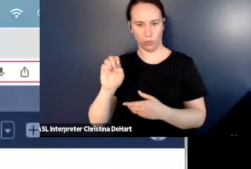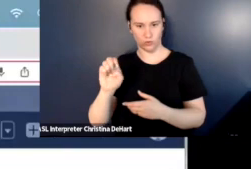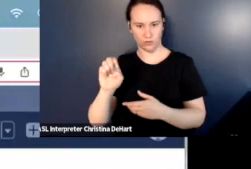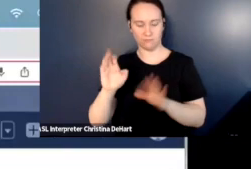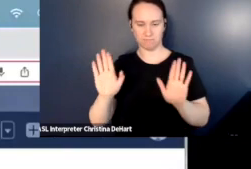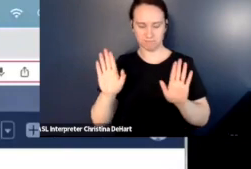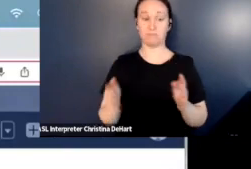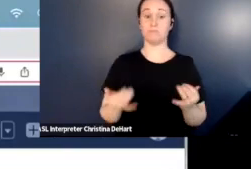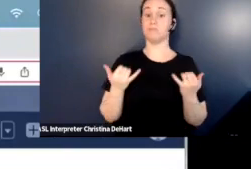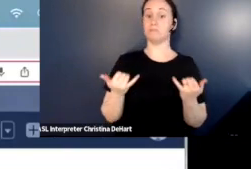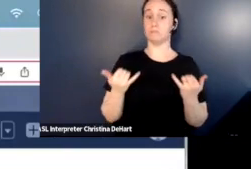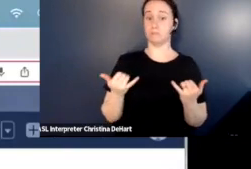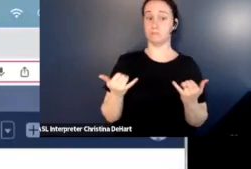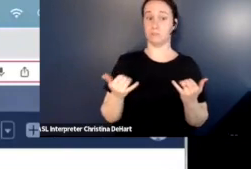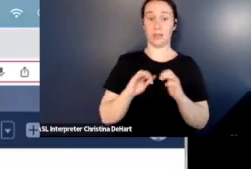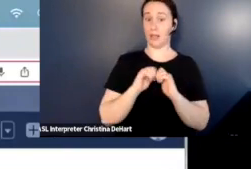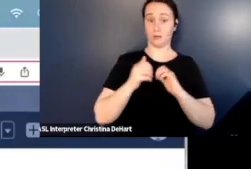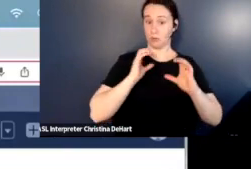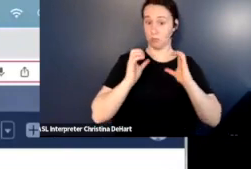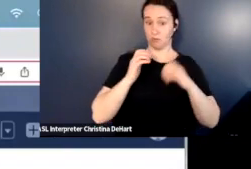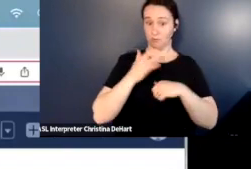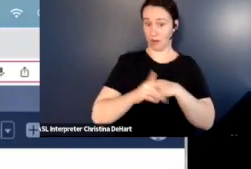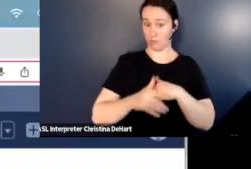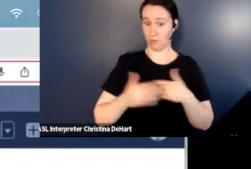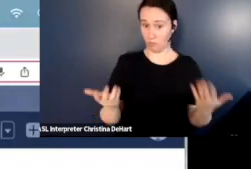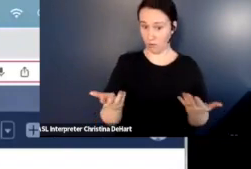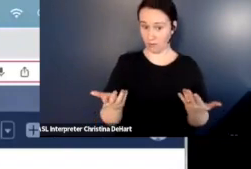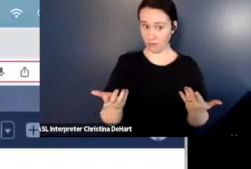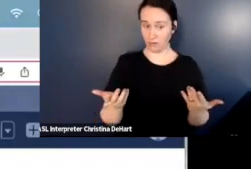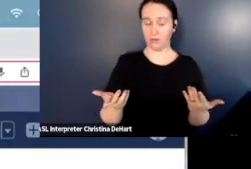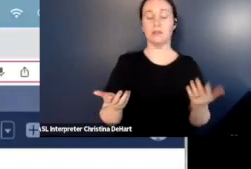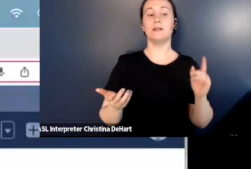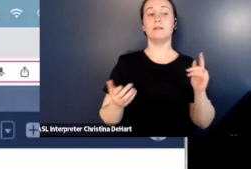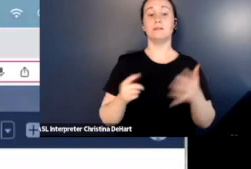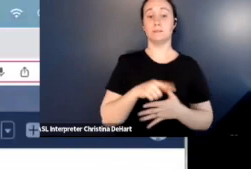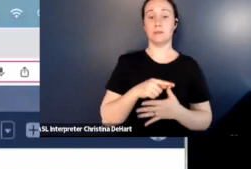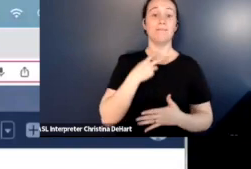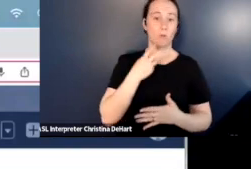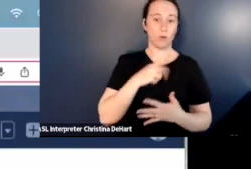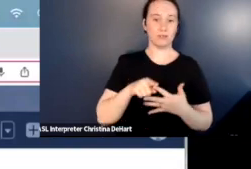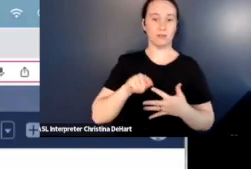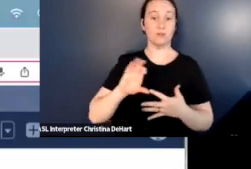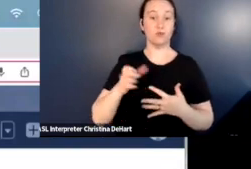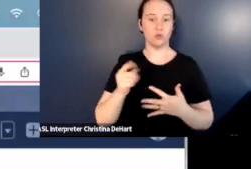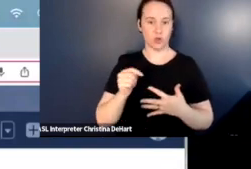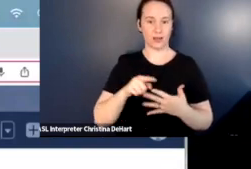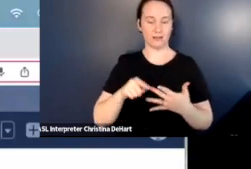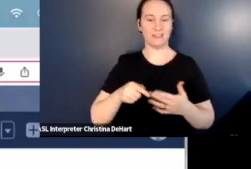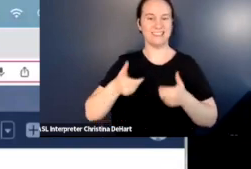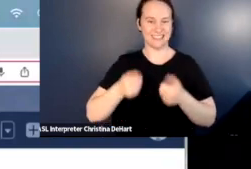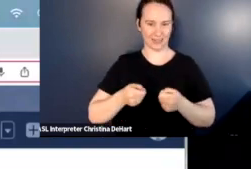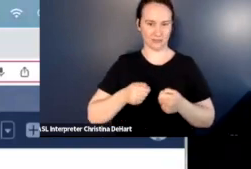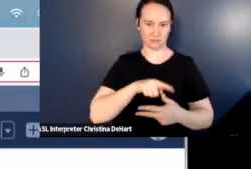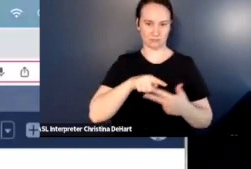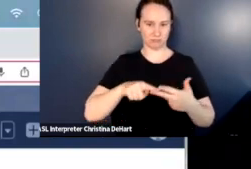Currently, the channels of communication that are available on the unified platform are voice, chat, and text